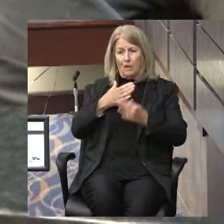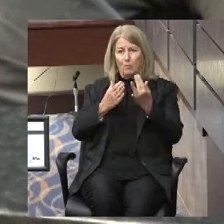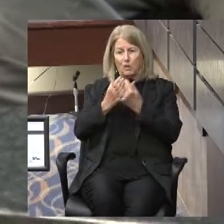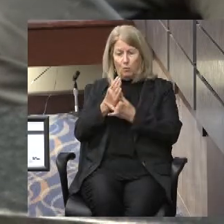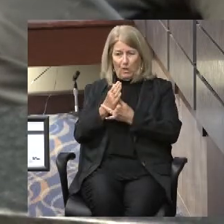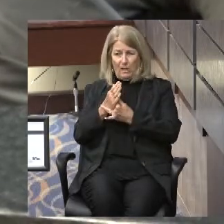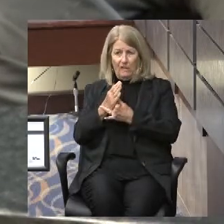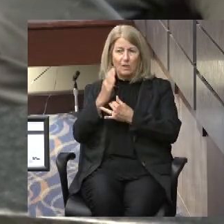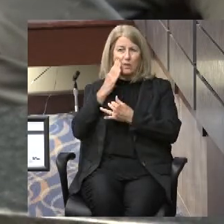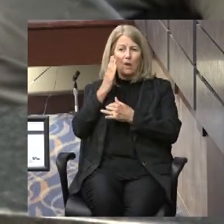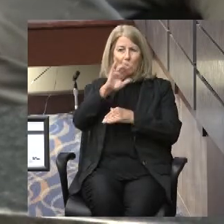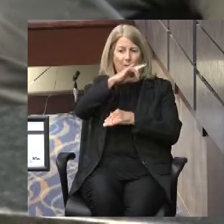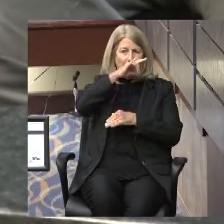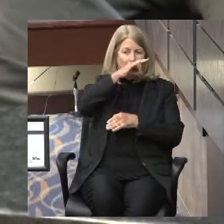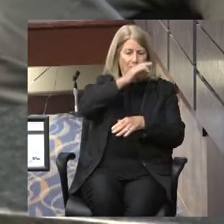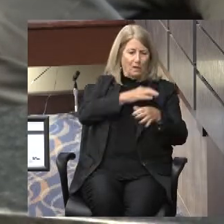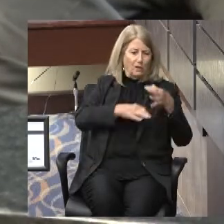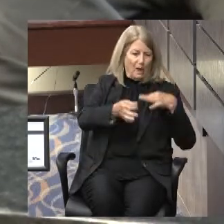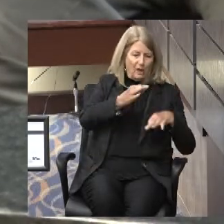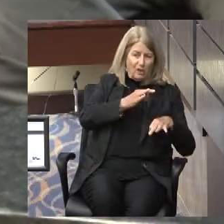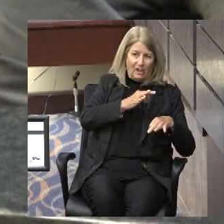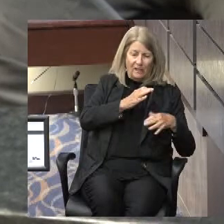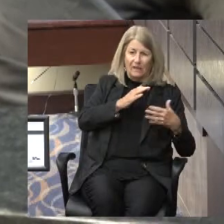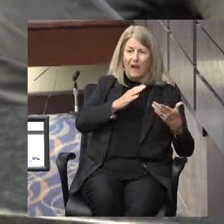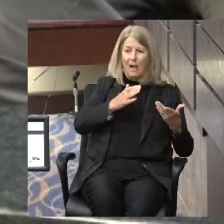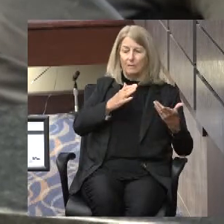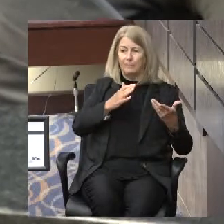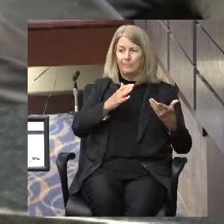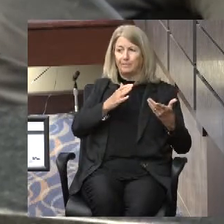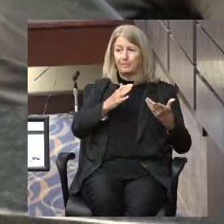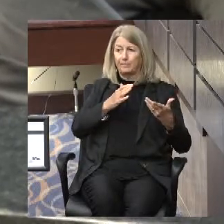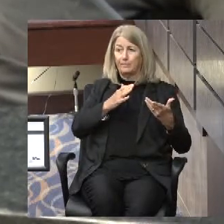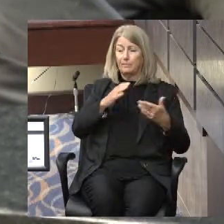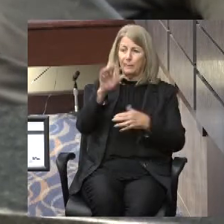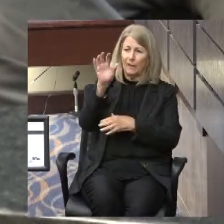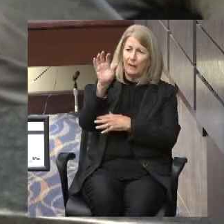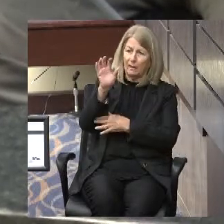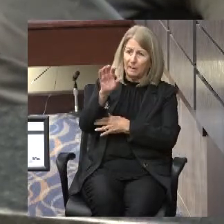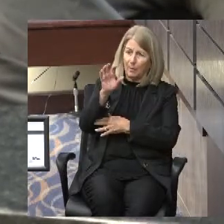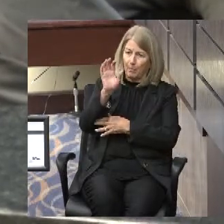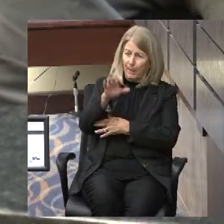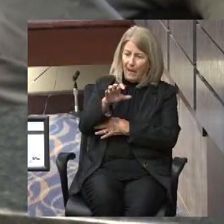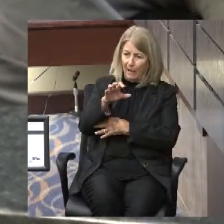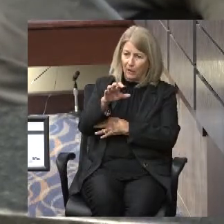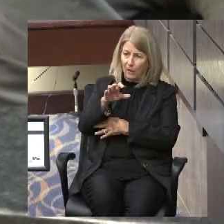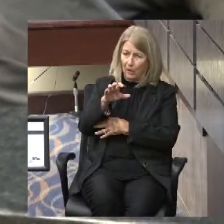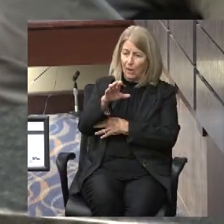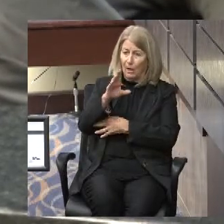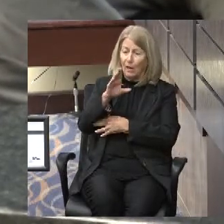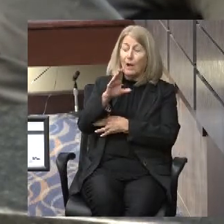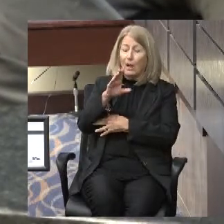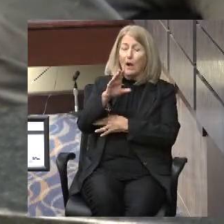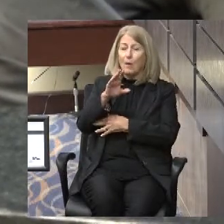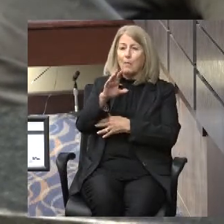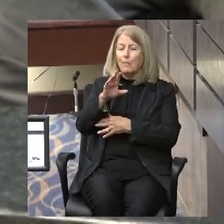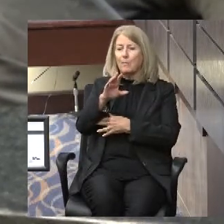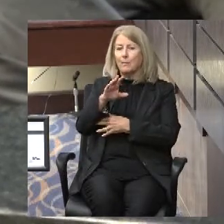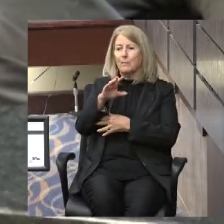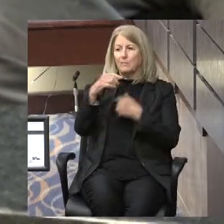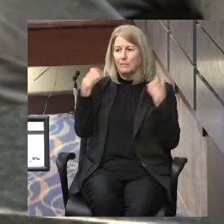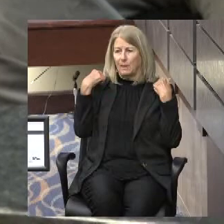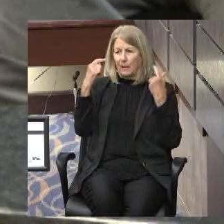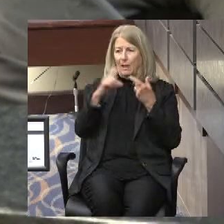you know, kids changing, the Baylor Mariachi Band played for us. They were